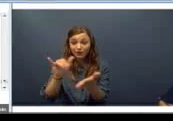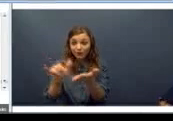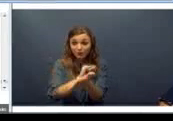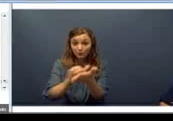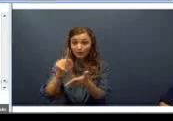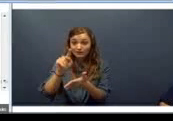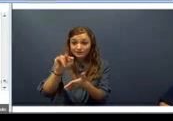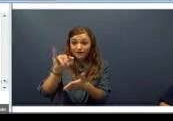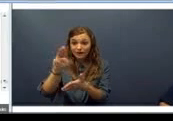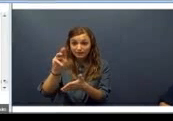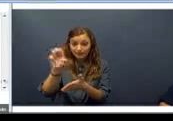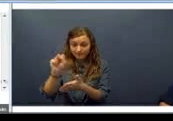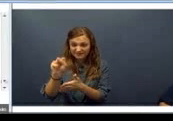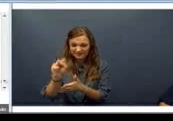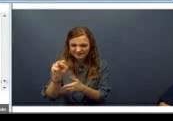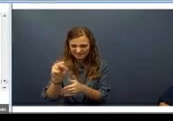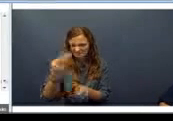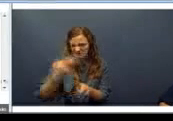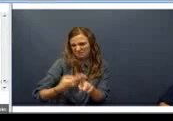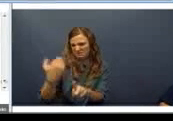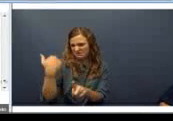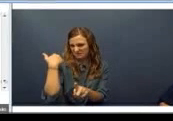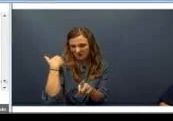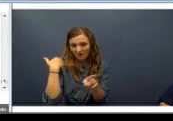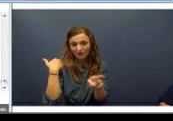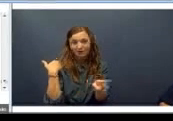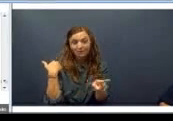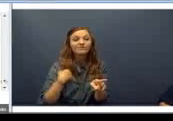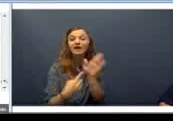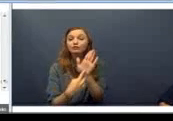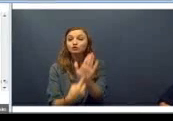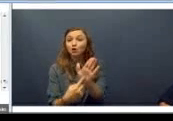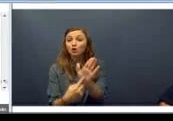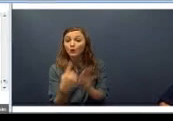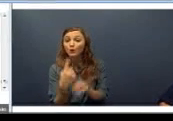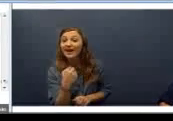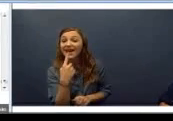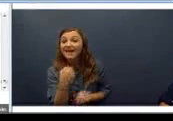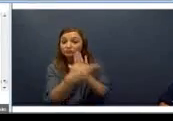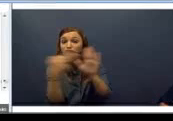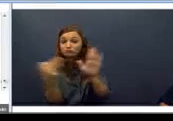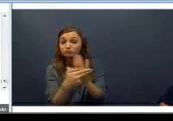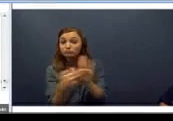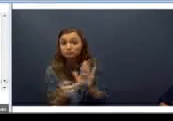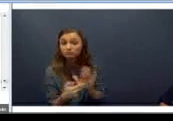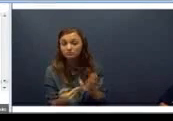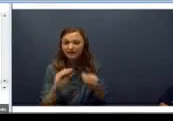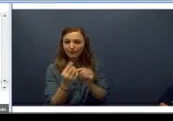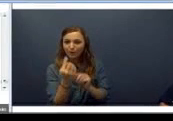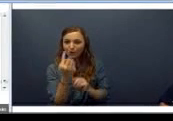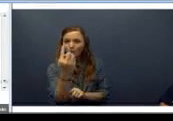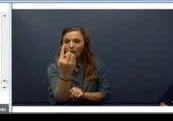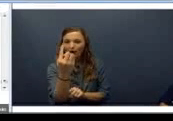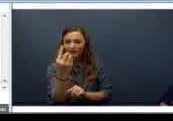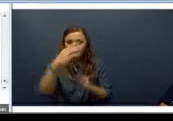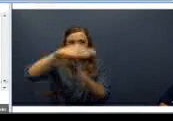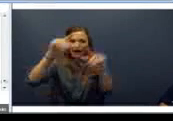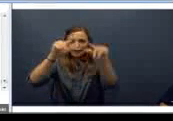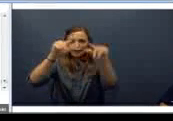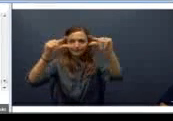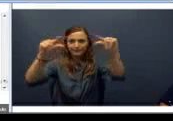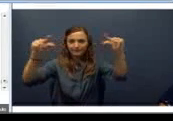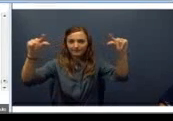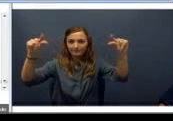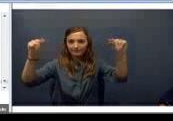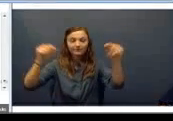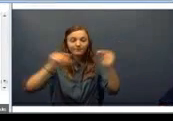This is a screenshot of the New York Times website from a couple of months ago. And I've outlined in red here a few sections. Number 1